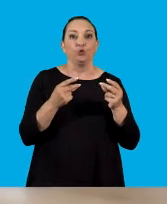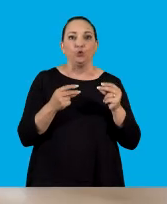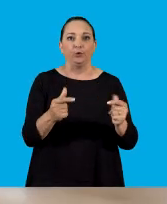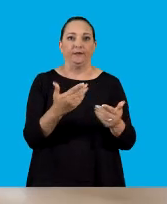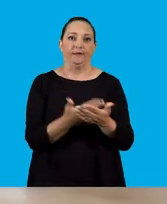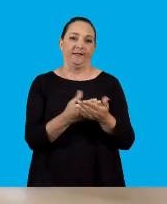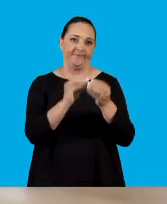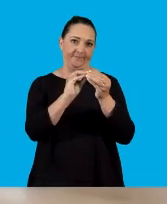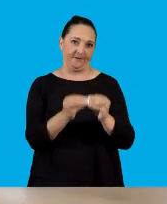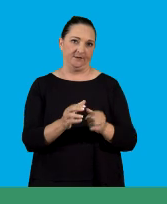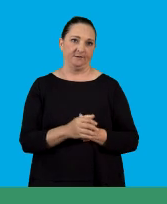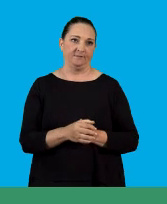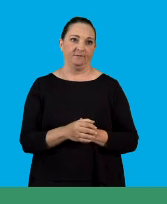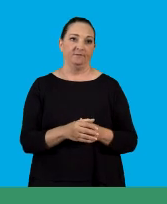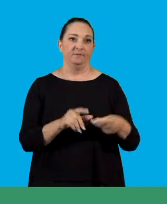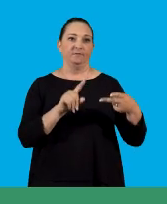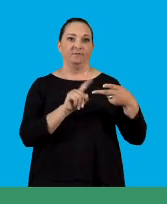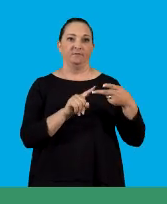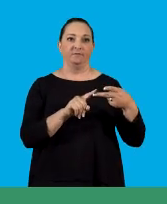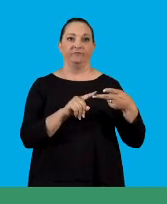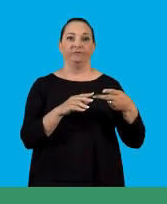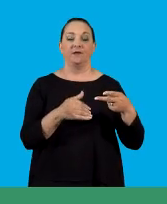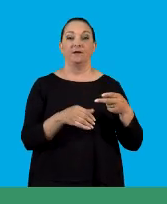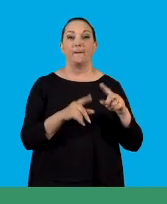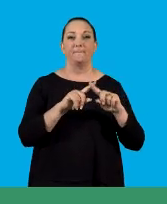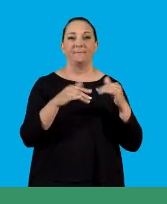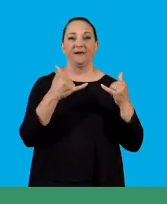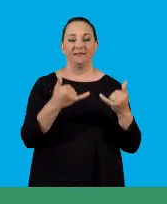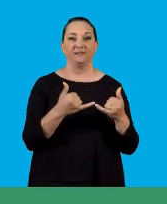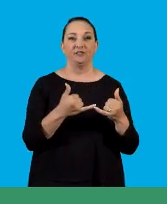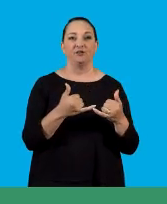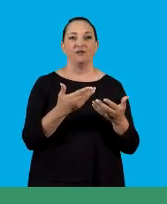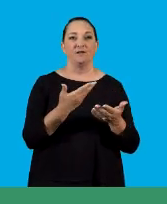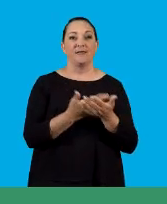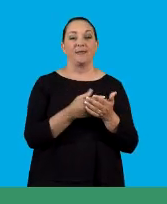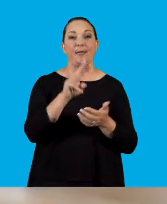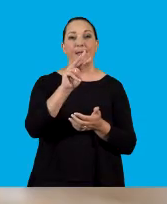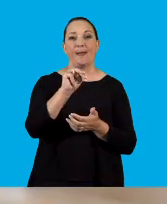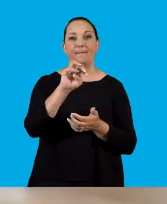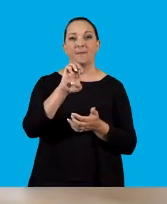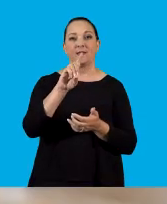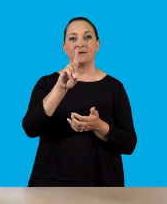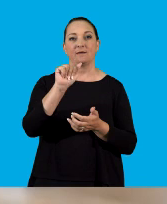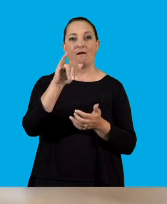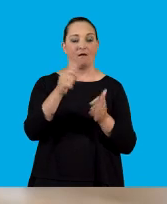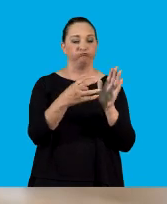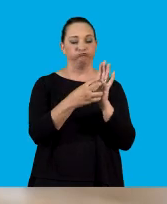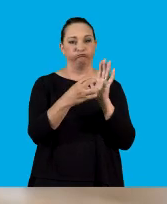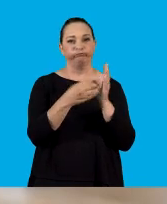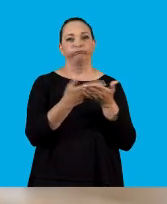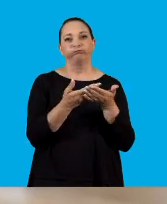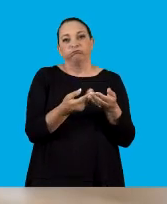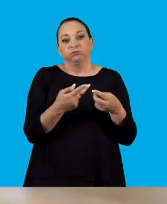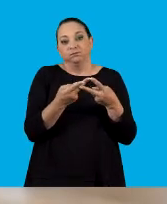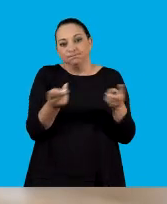quickly. And then number two, by providing regular and positive press releases about the positive things the business is